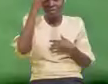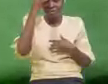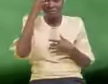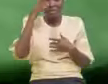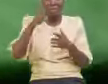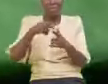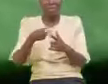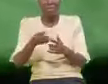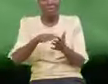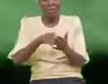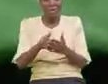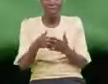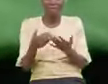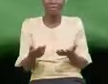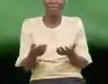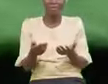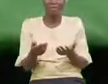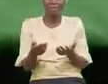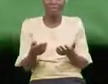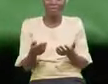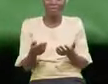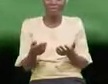Alo dolele doko la mano reli.